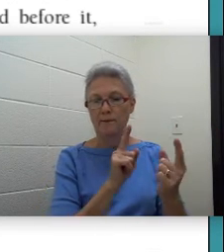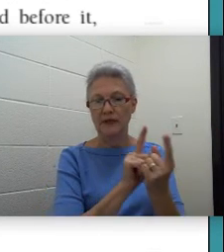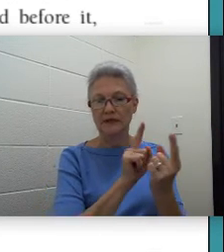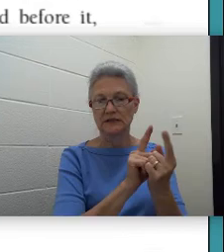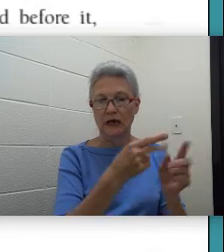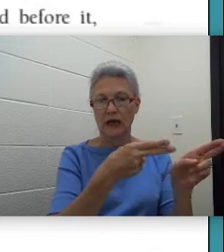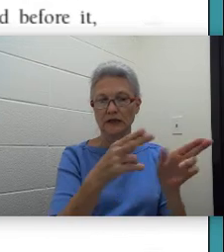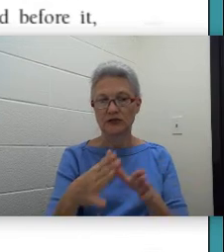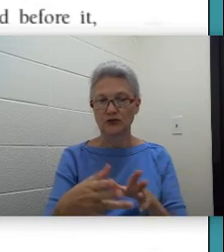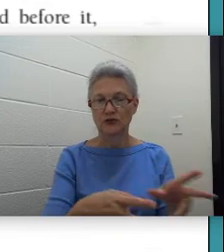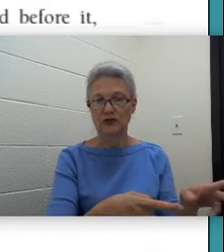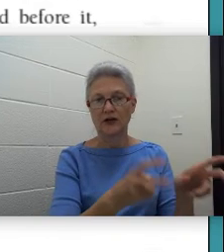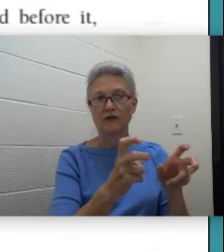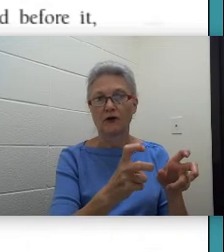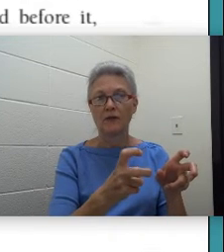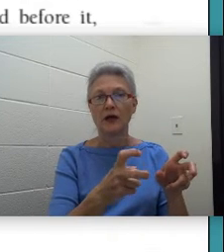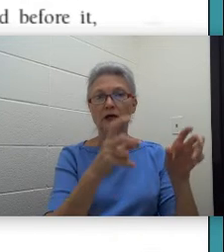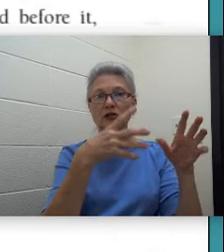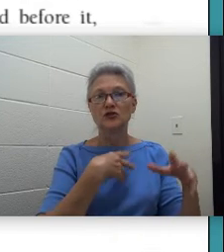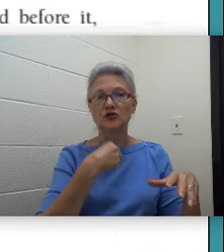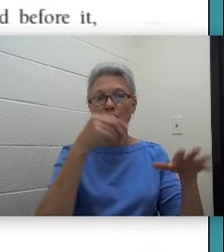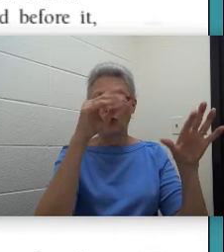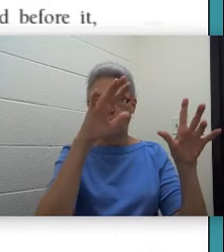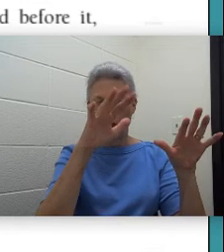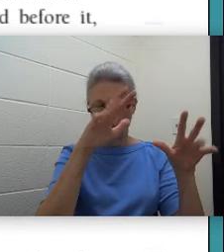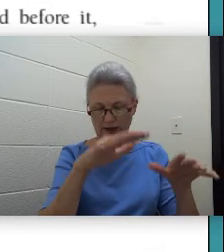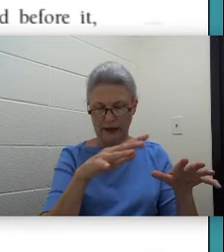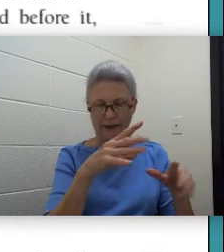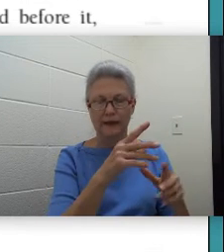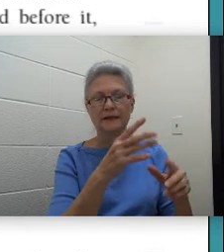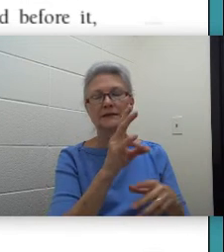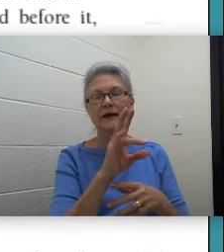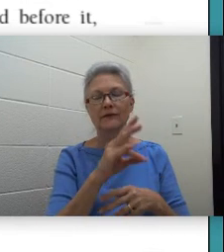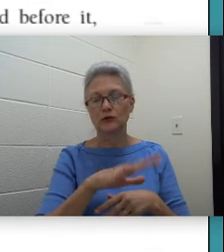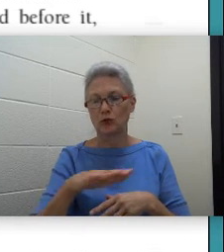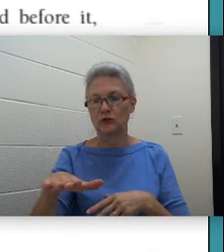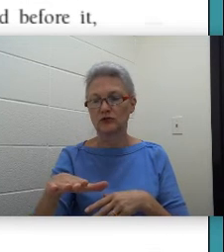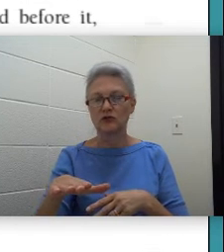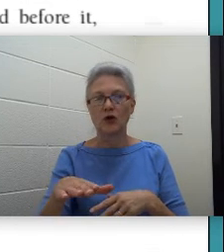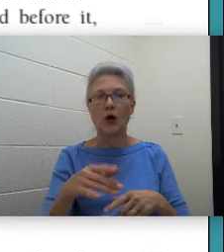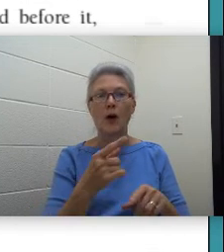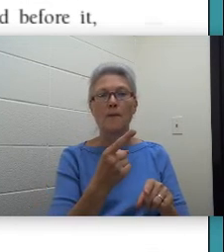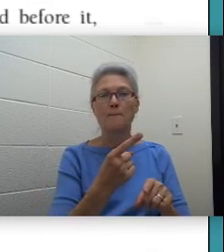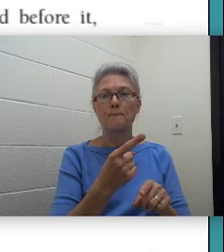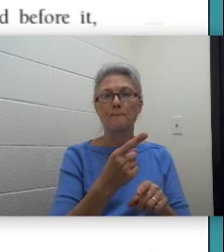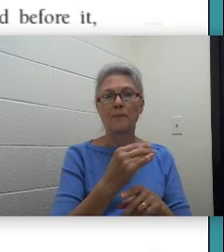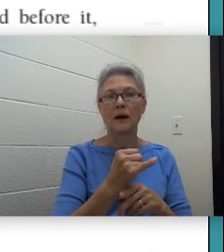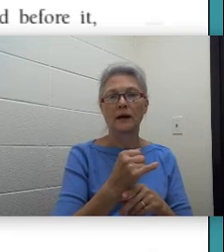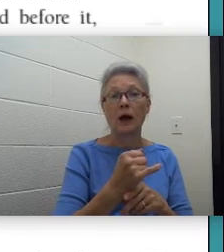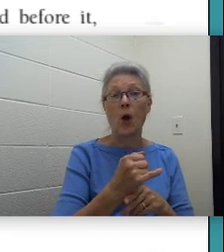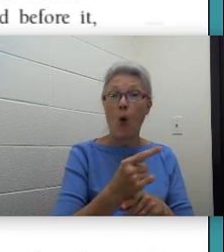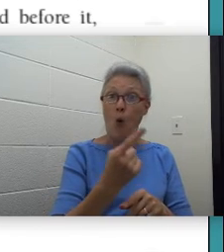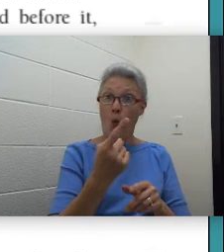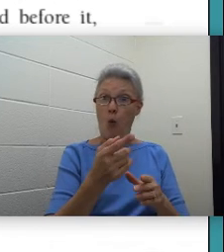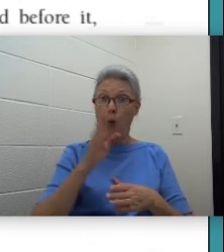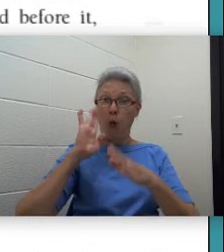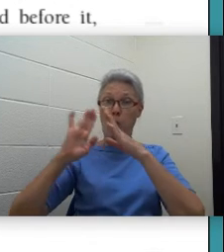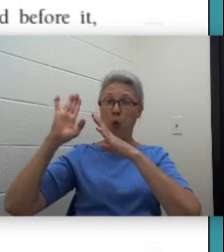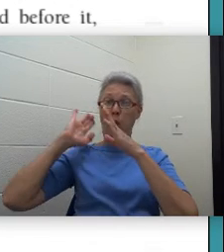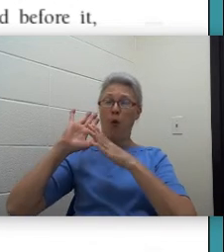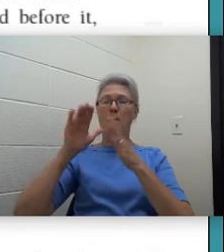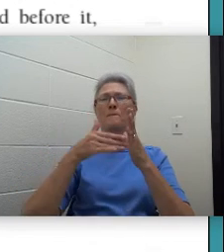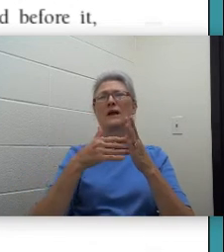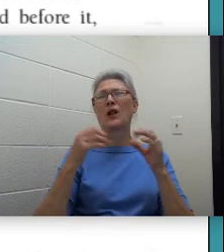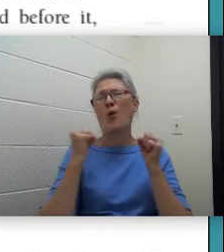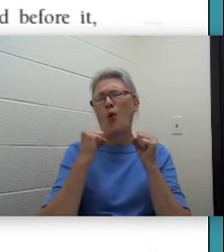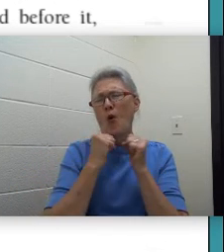and the Seven Dwarfs by the Brothers Grimm. Once upon a time, in midwinter, when the snowflakes